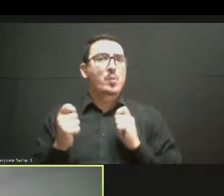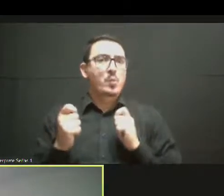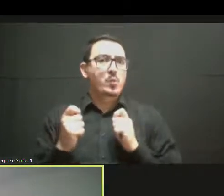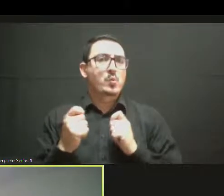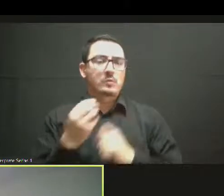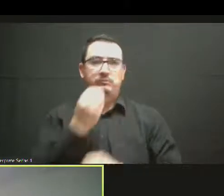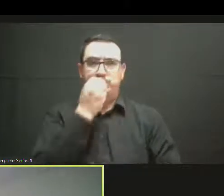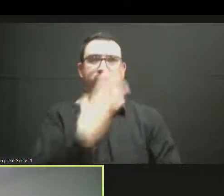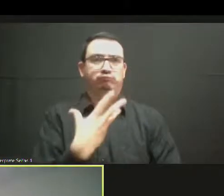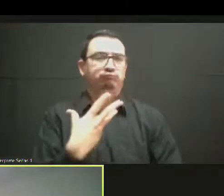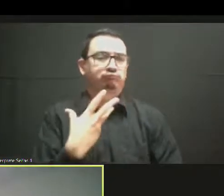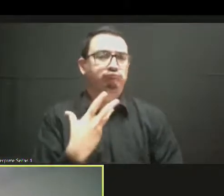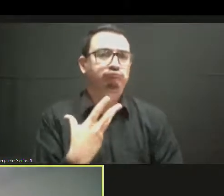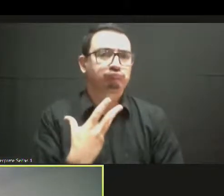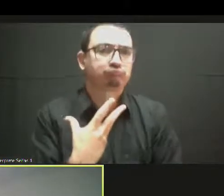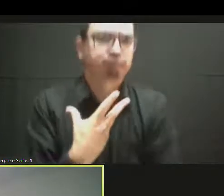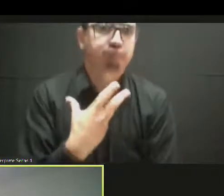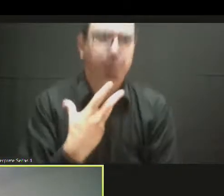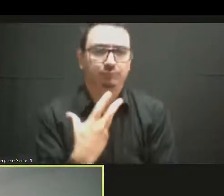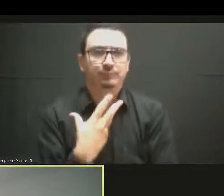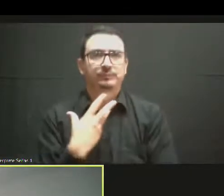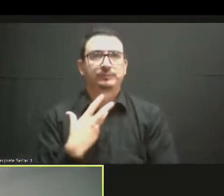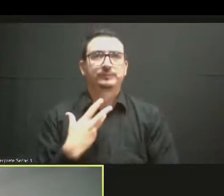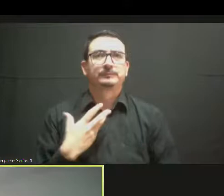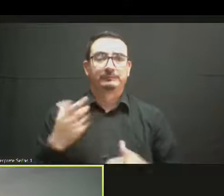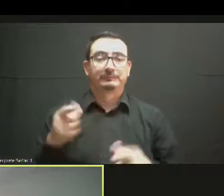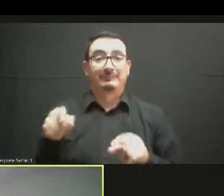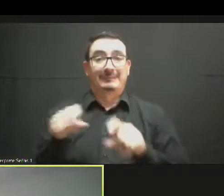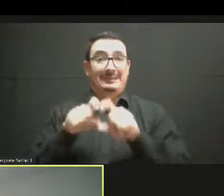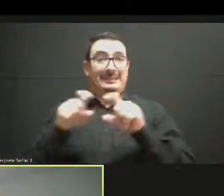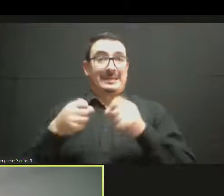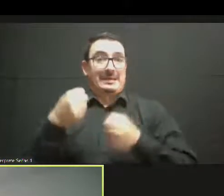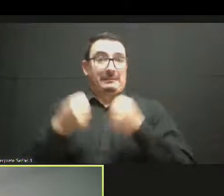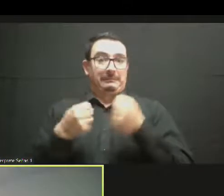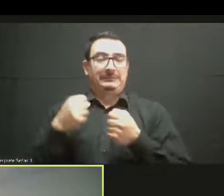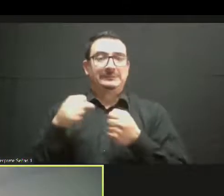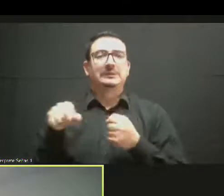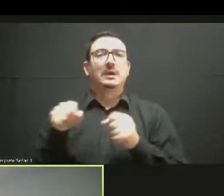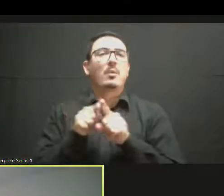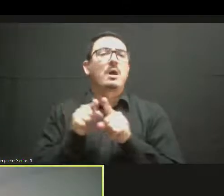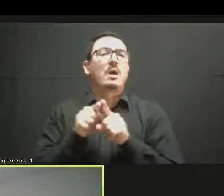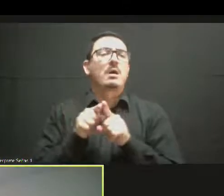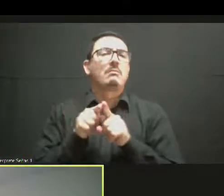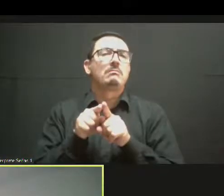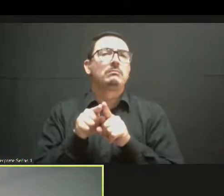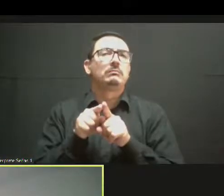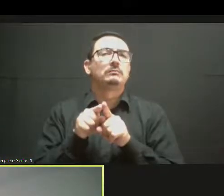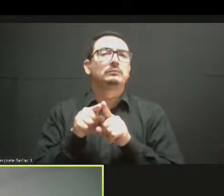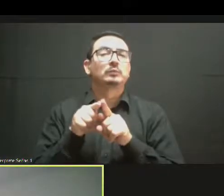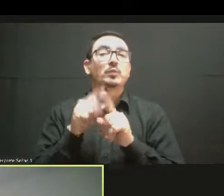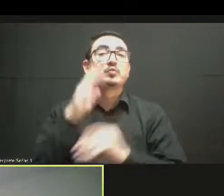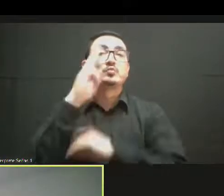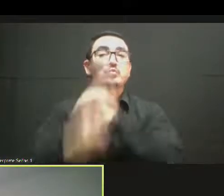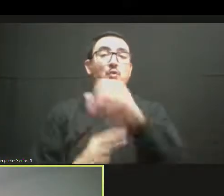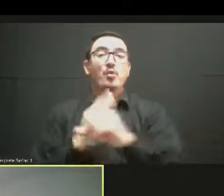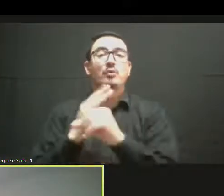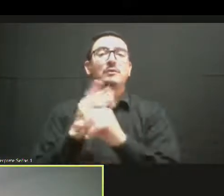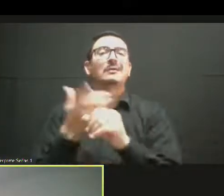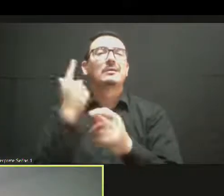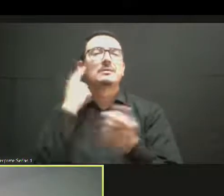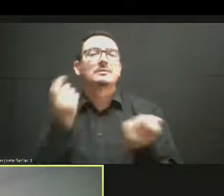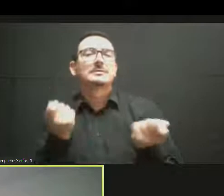actually rethinking their global strategy. So, companies are rethinking their business model. They